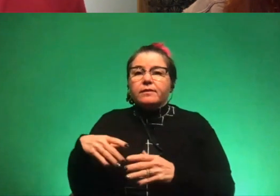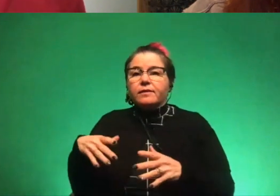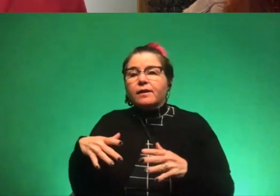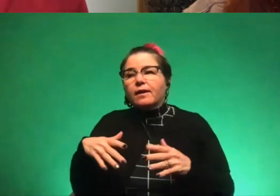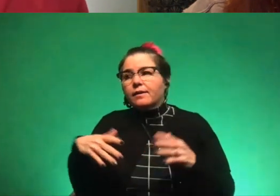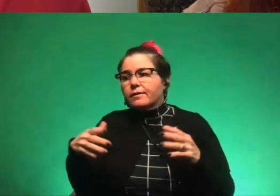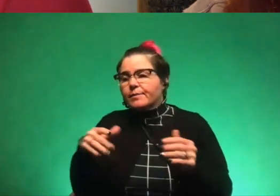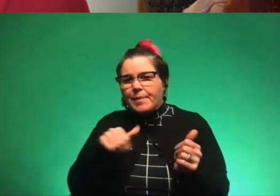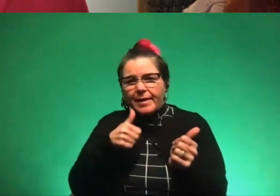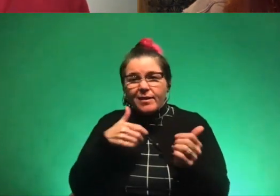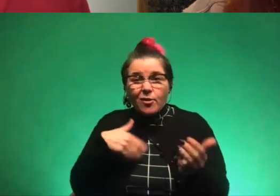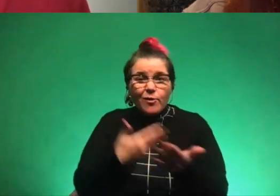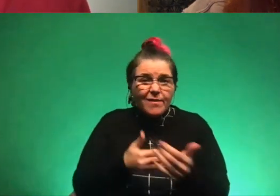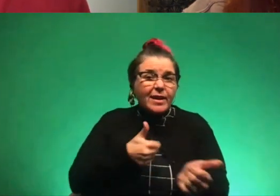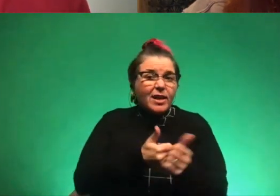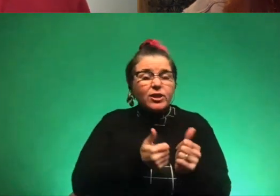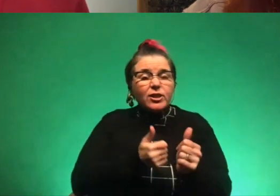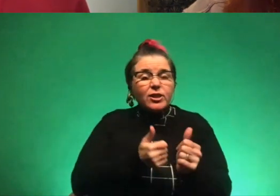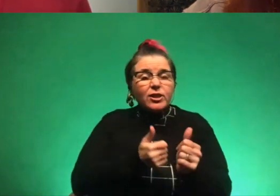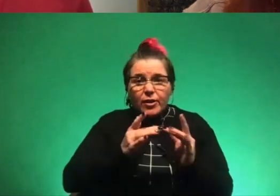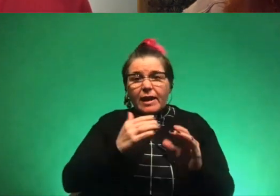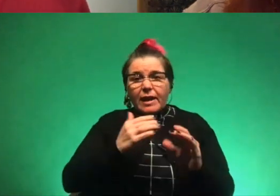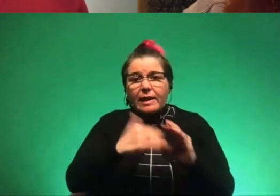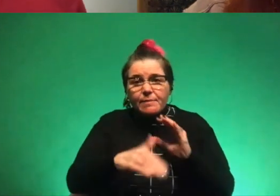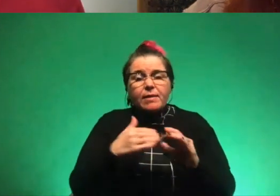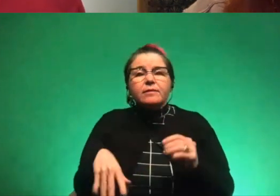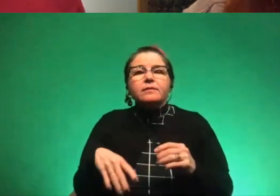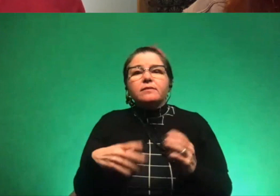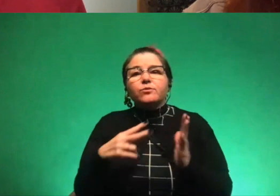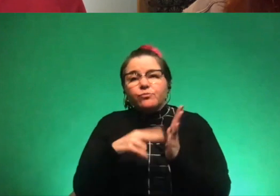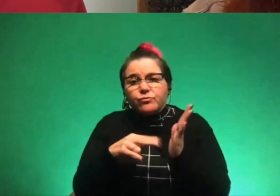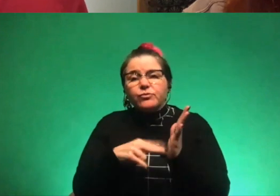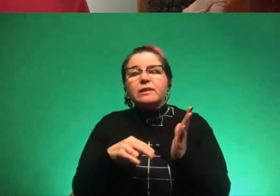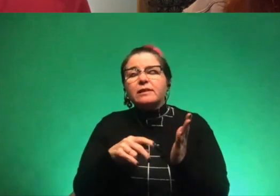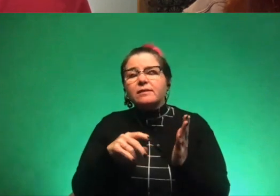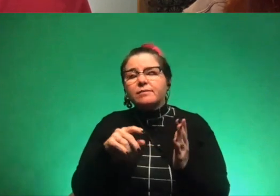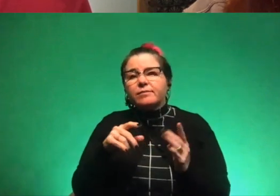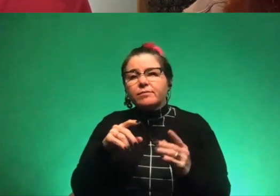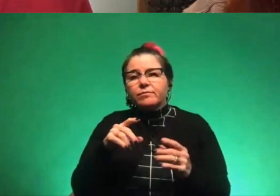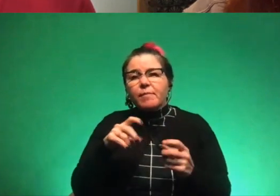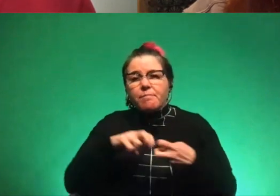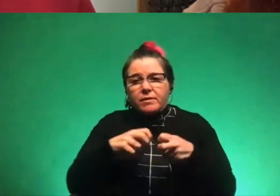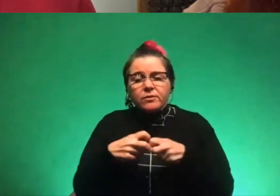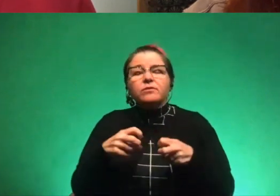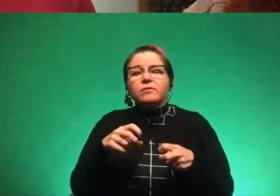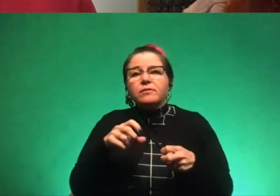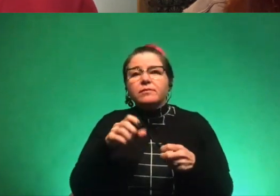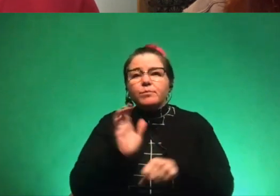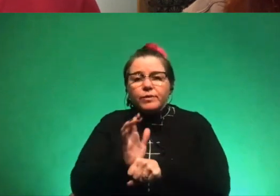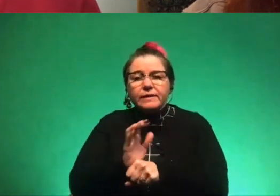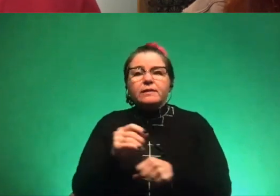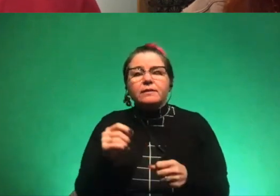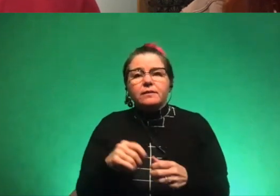and then catch up on emails and work when I was back in the evenings. But yeah, a lot of reading, a lot of crosswords, a lot of movies. And then